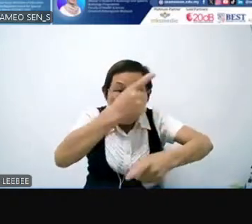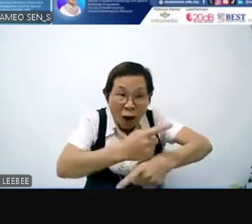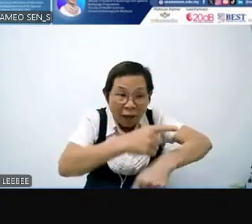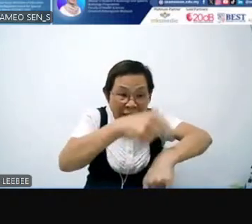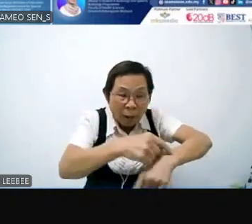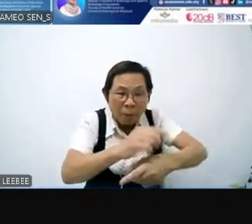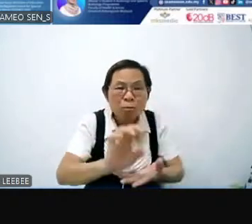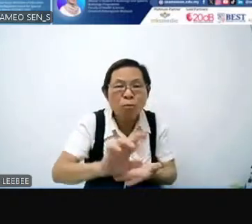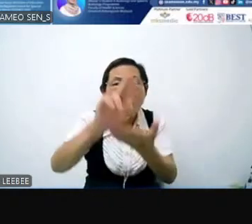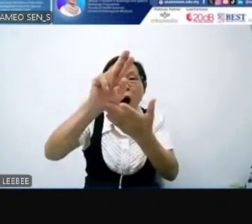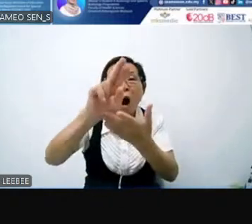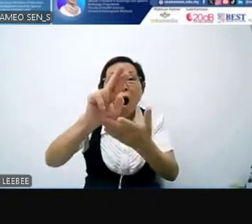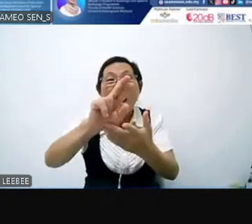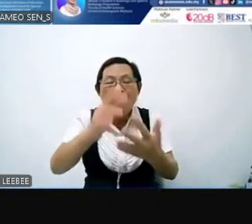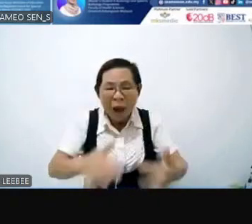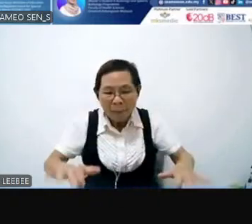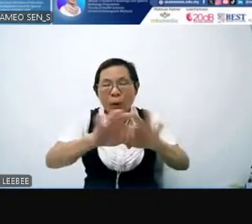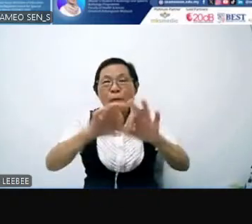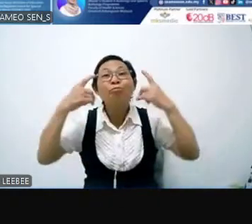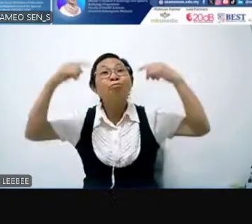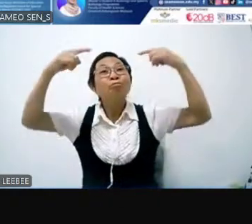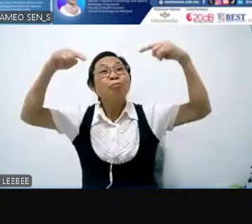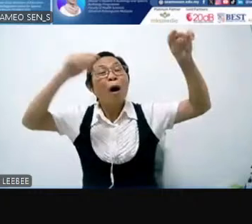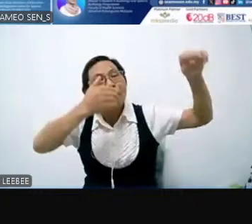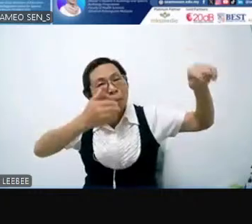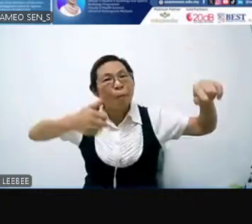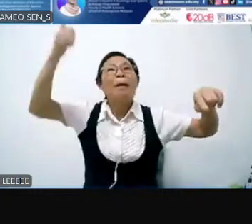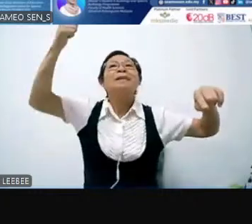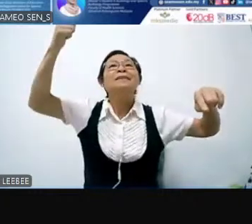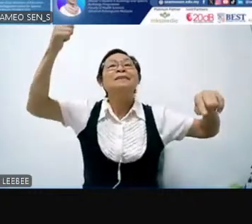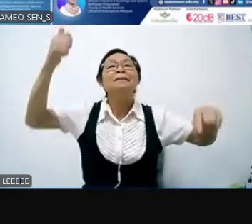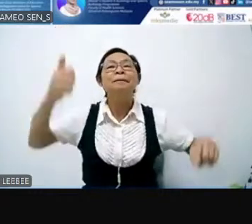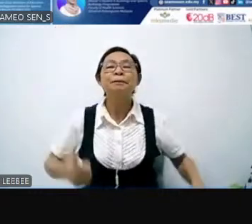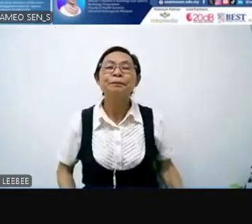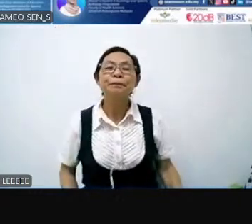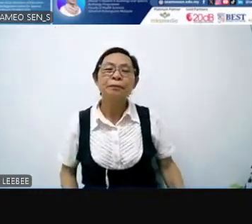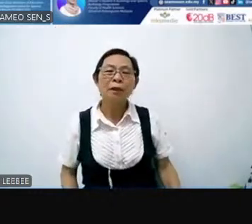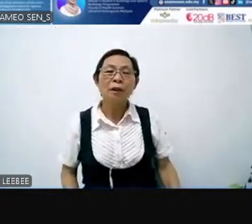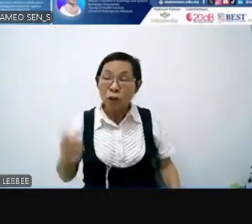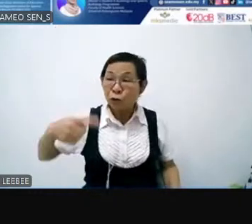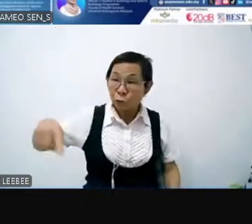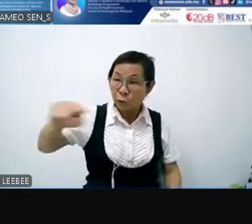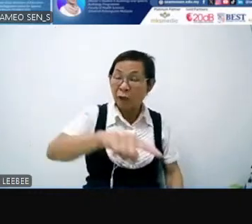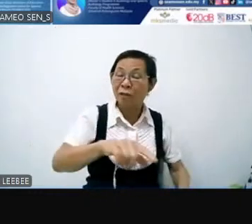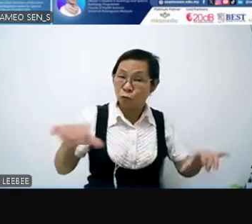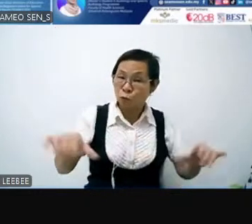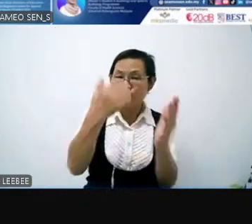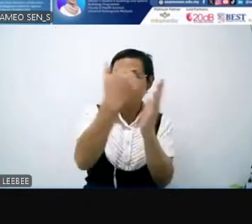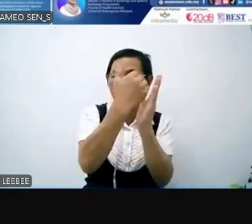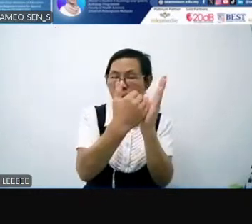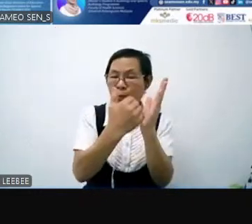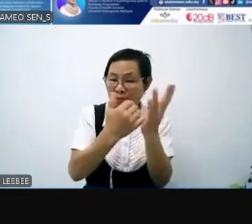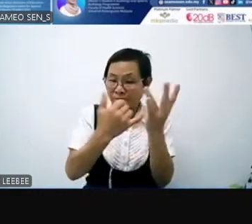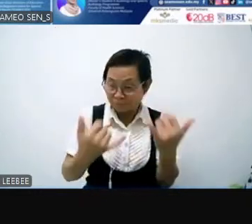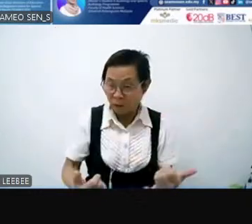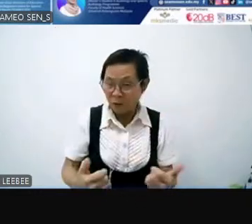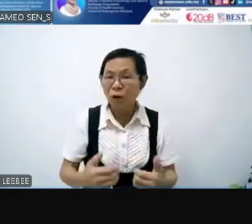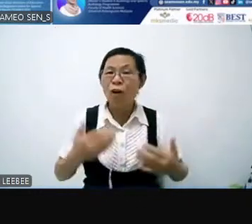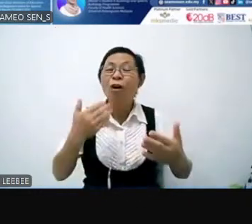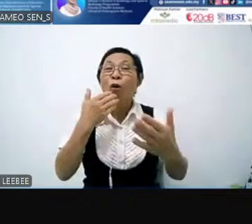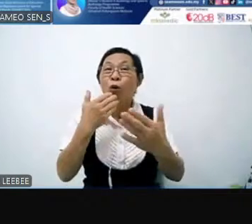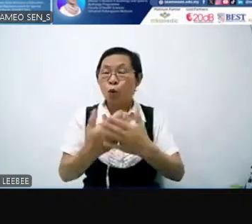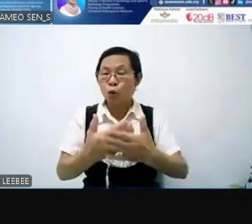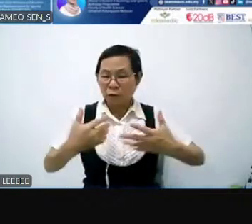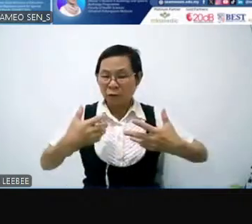to achieving in highest potential. You can take steps today to ensure good hearing with